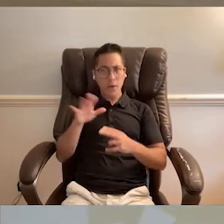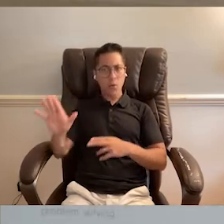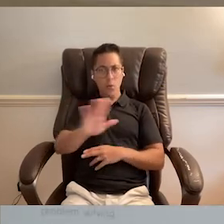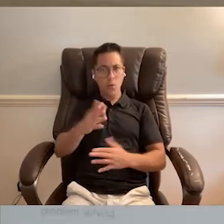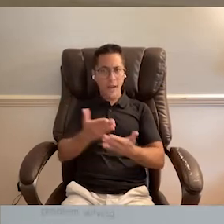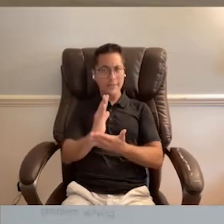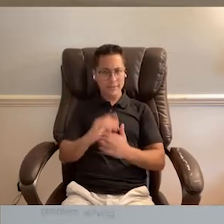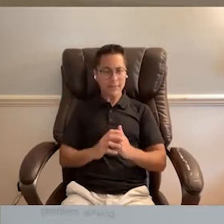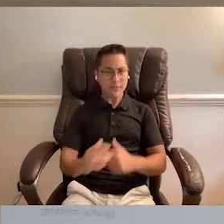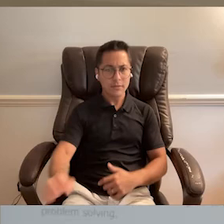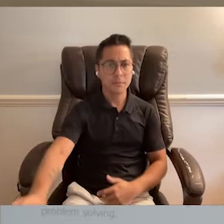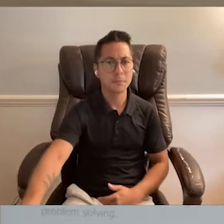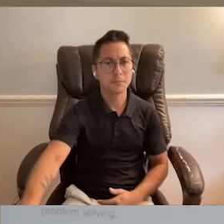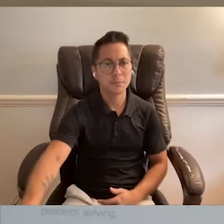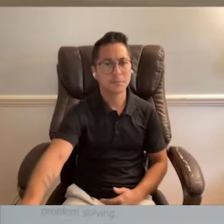Okay, conflict resolution.